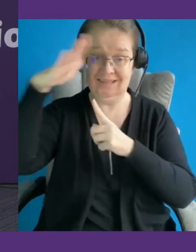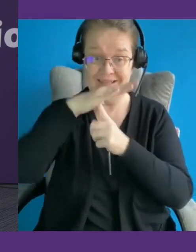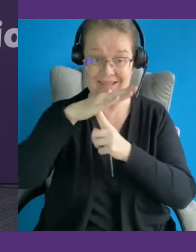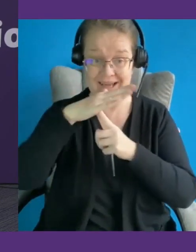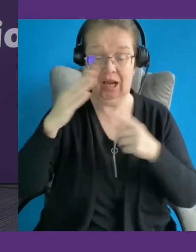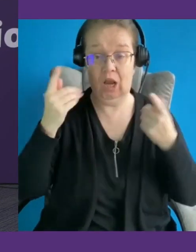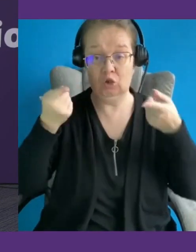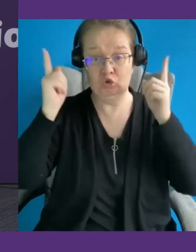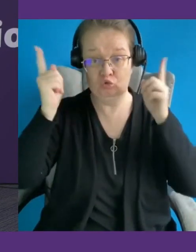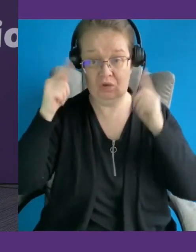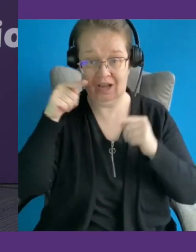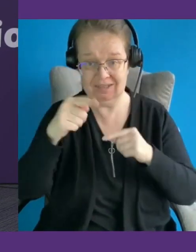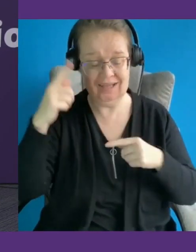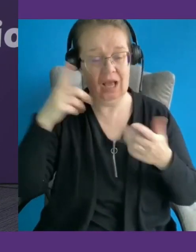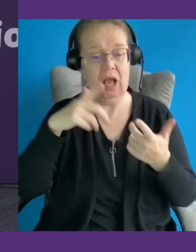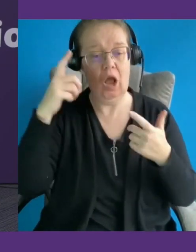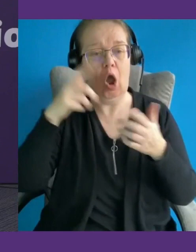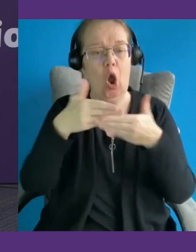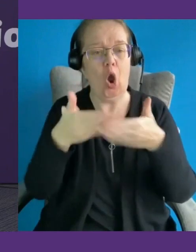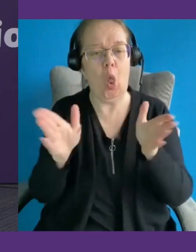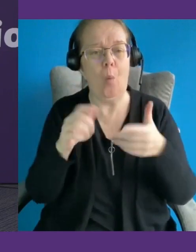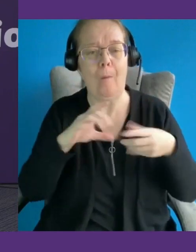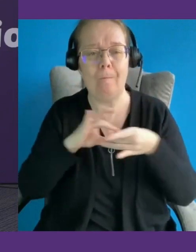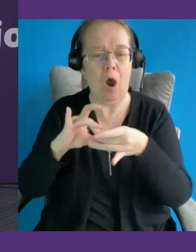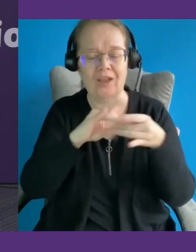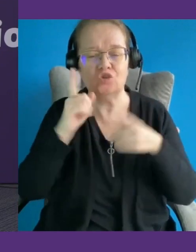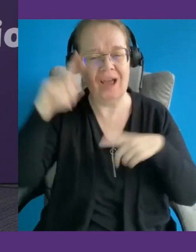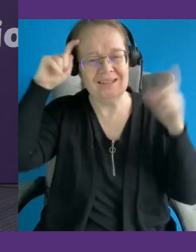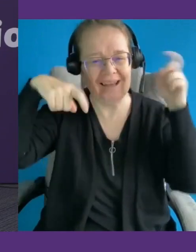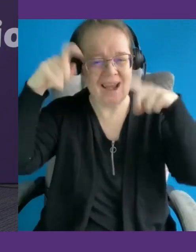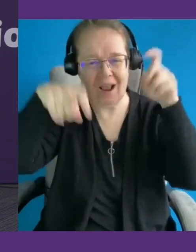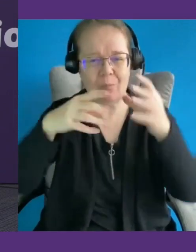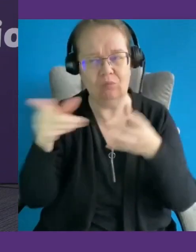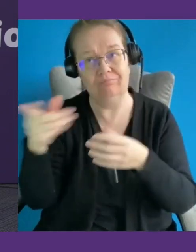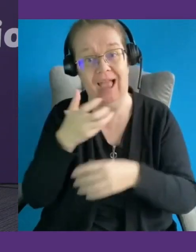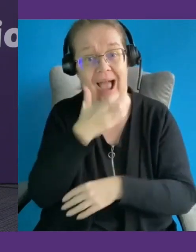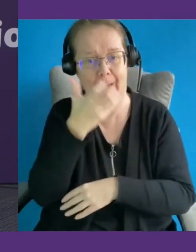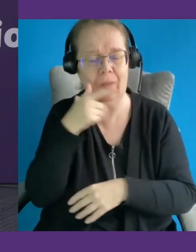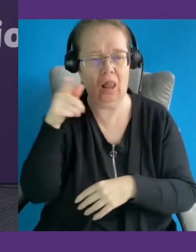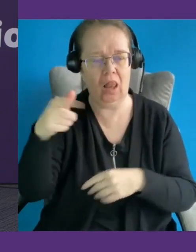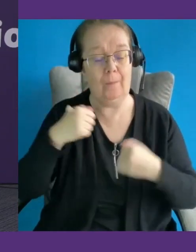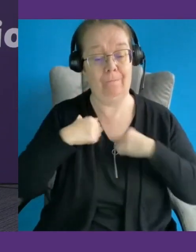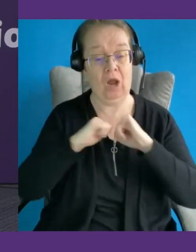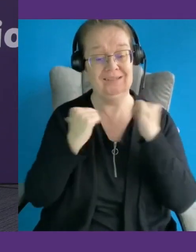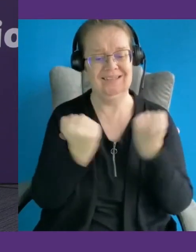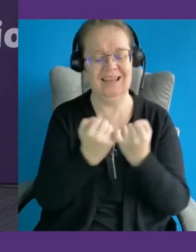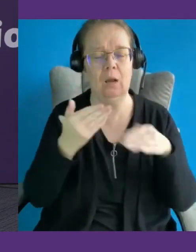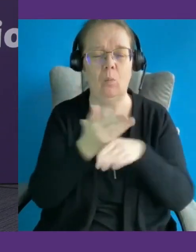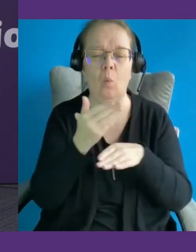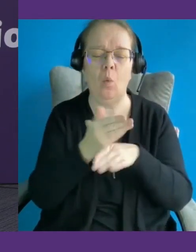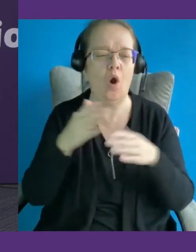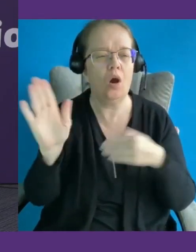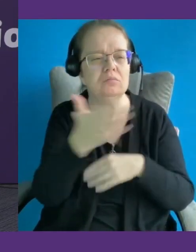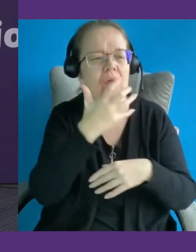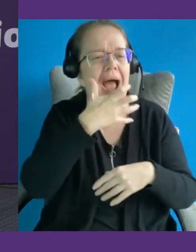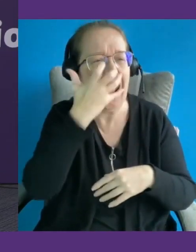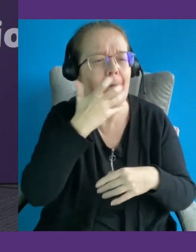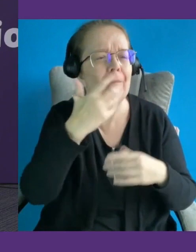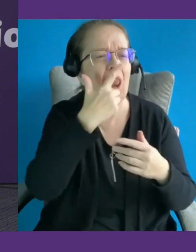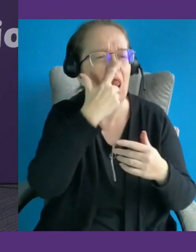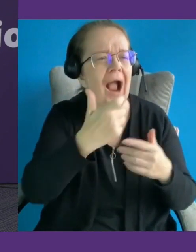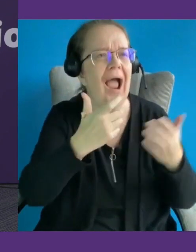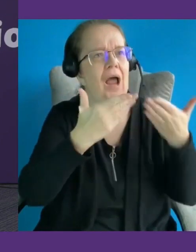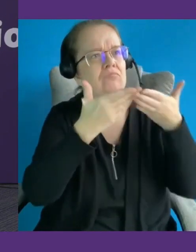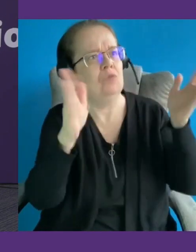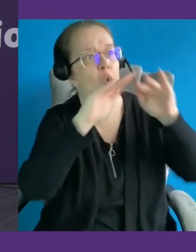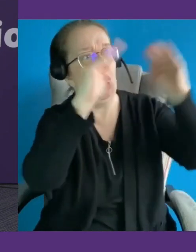and Initiatives at Apple, and in that role, my team works to make sure that every way that Apple presents itself to the world, whether that